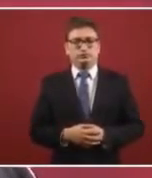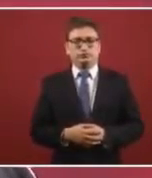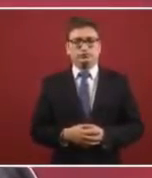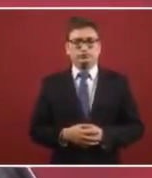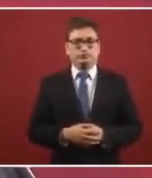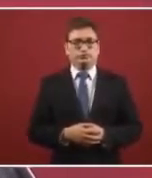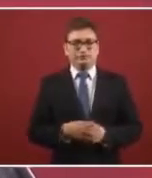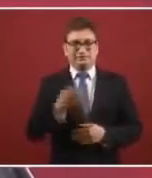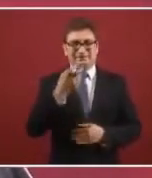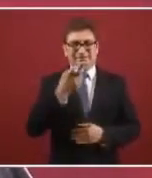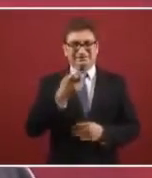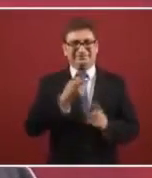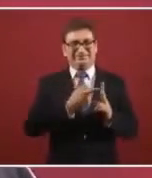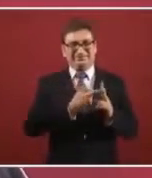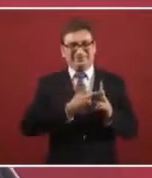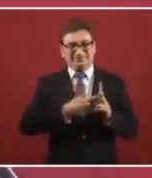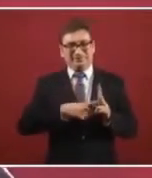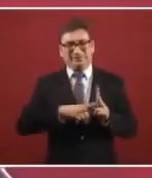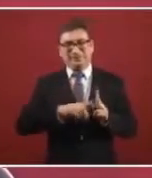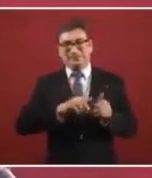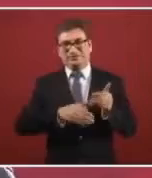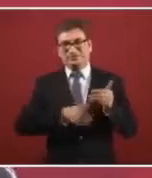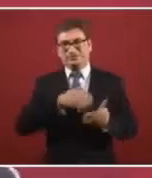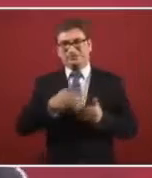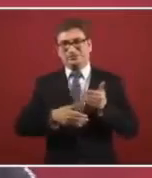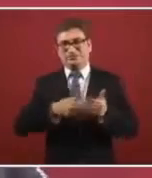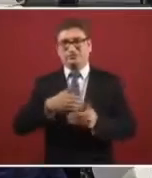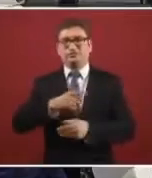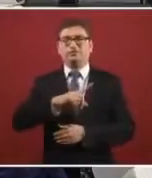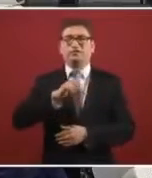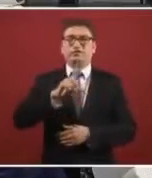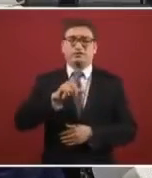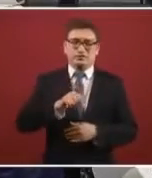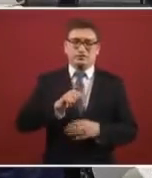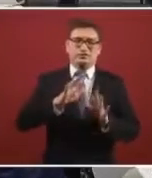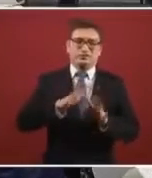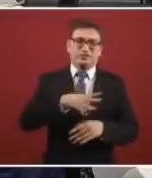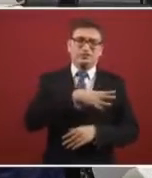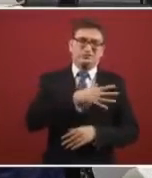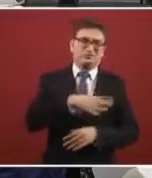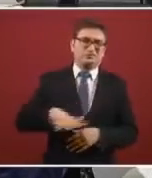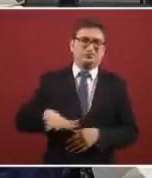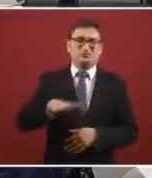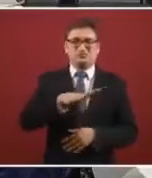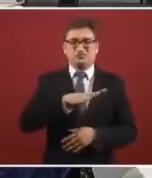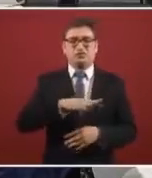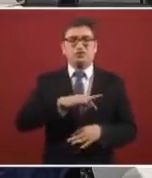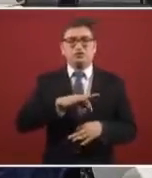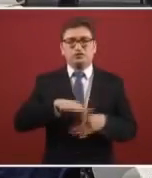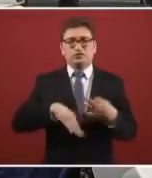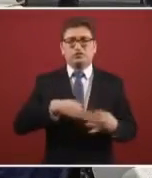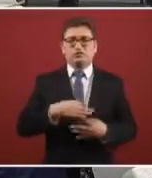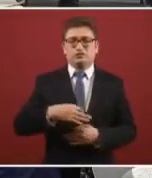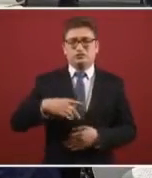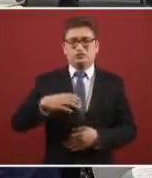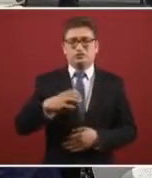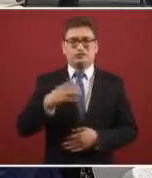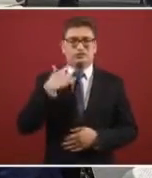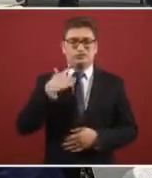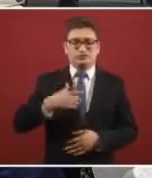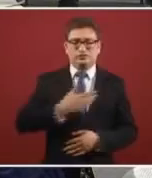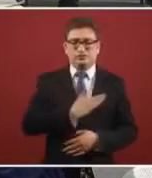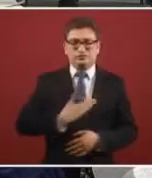Así empezó. And that's how it Y began. luego se generalizó And then ya they generalized esta agenda this agenda. y